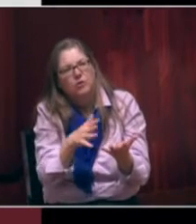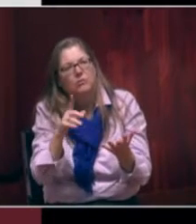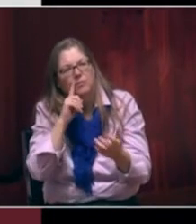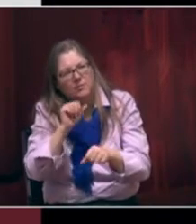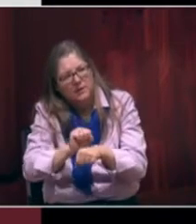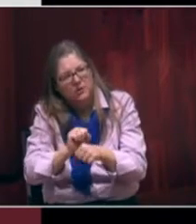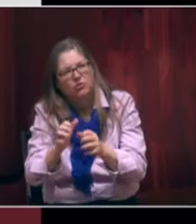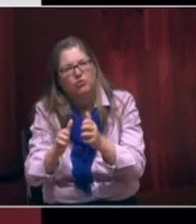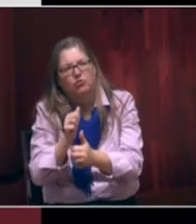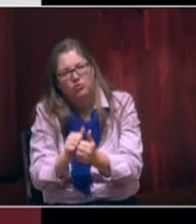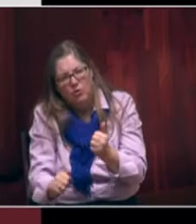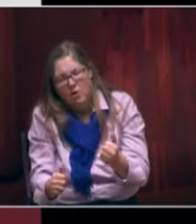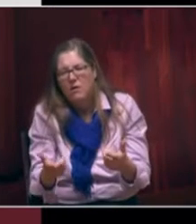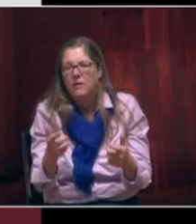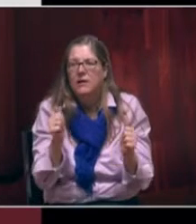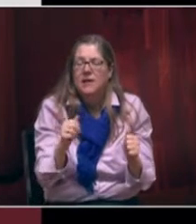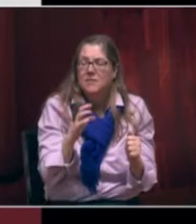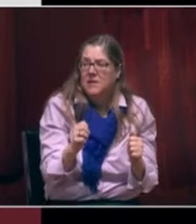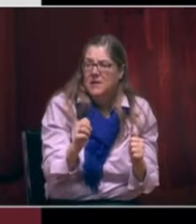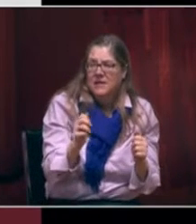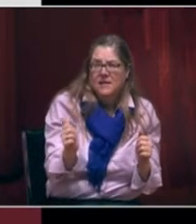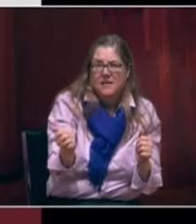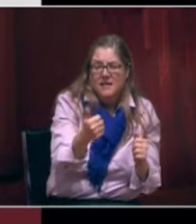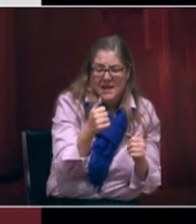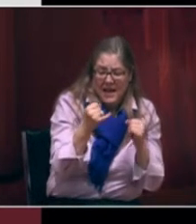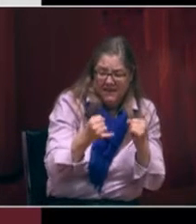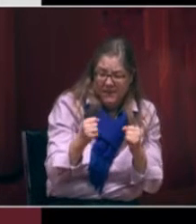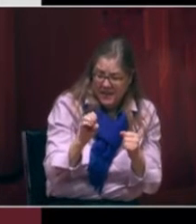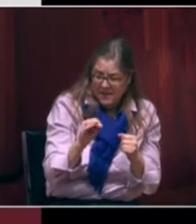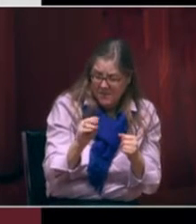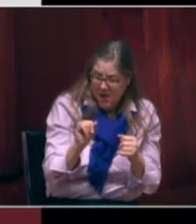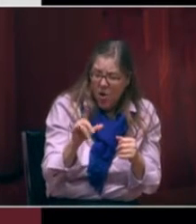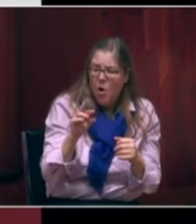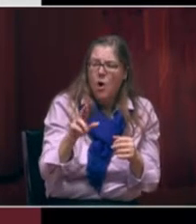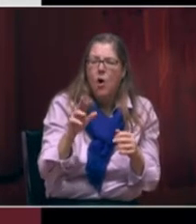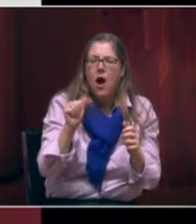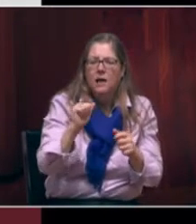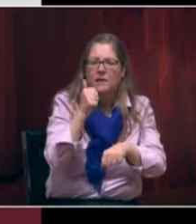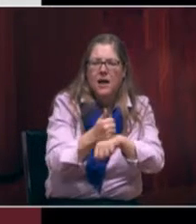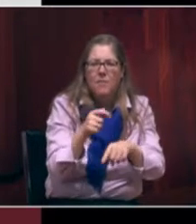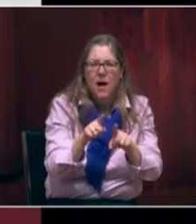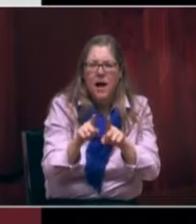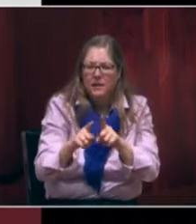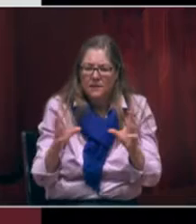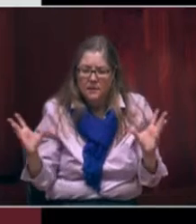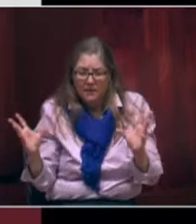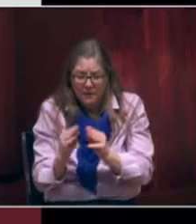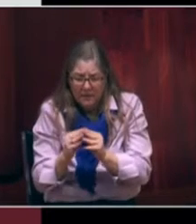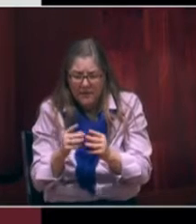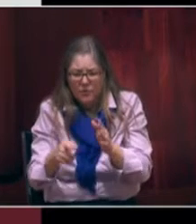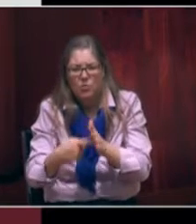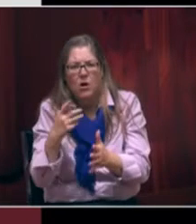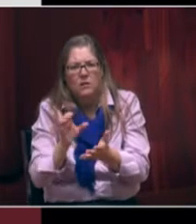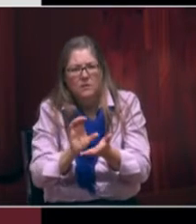these could be individual emails, or you can set yourself up for digests. Some of these things you might want to know, some you might not want to